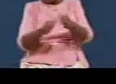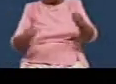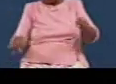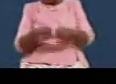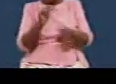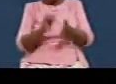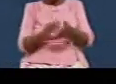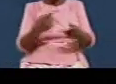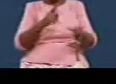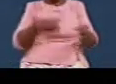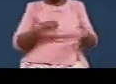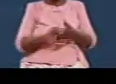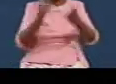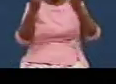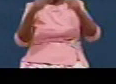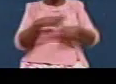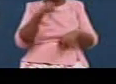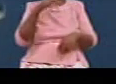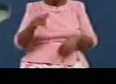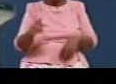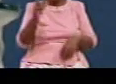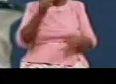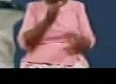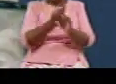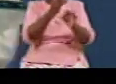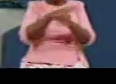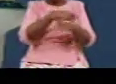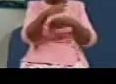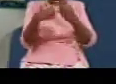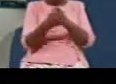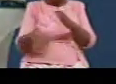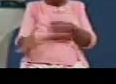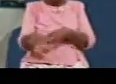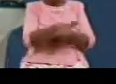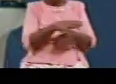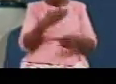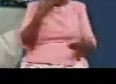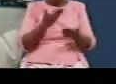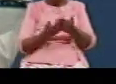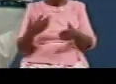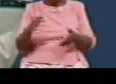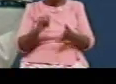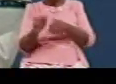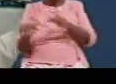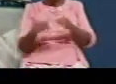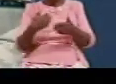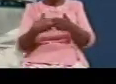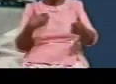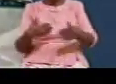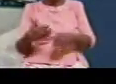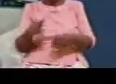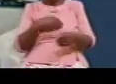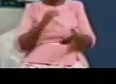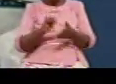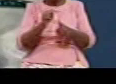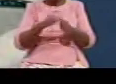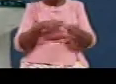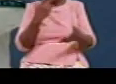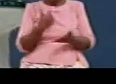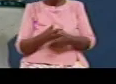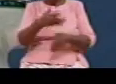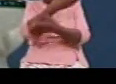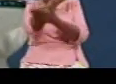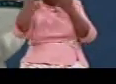you faithful. And all the other things you've done that you were faithful in the past, everything goes down the